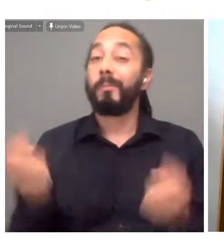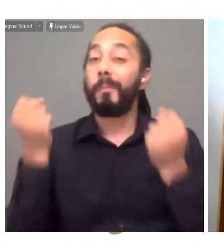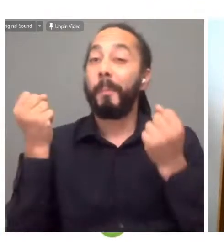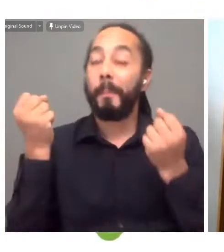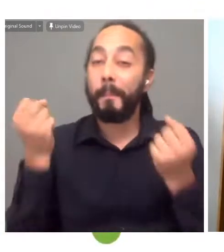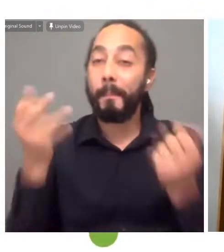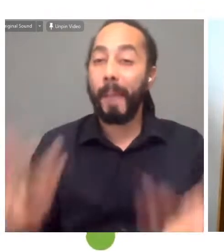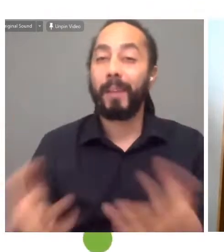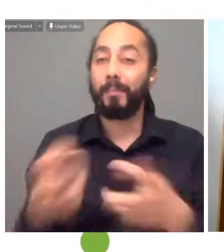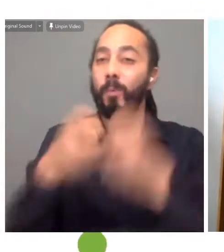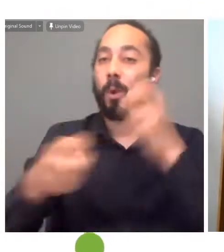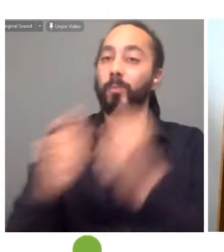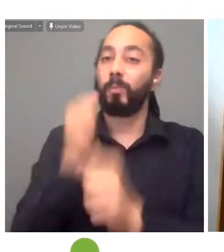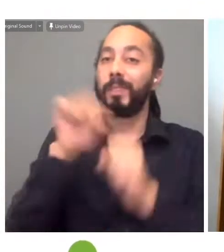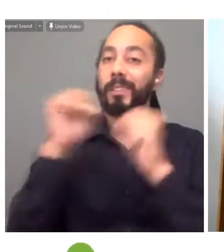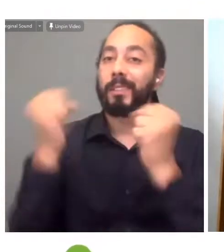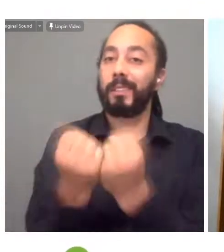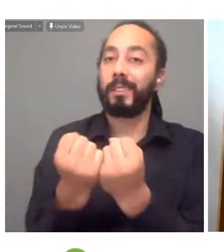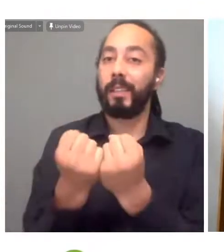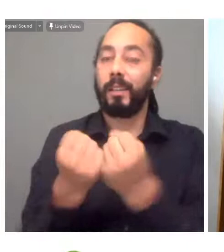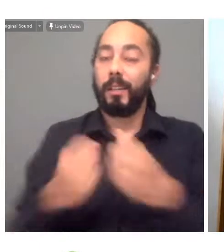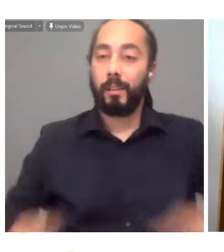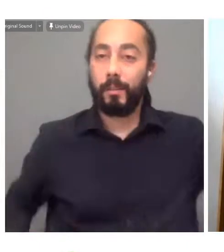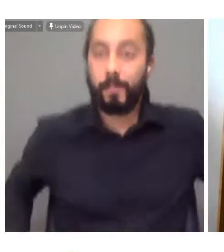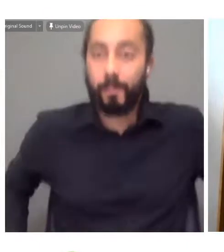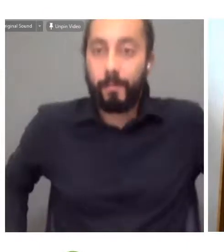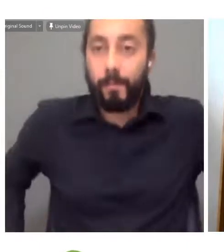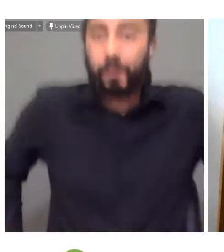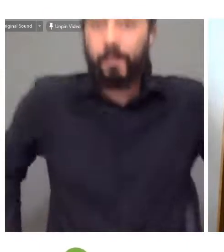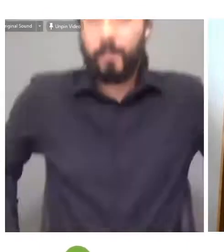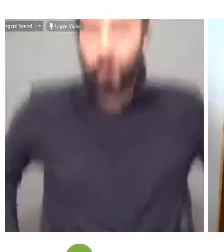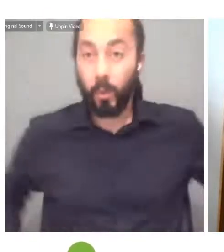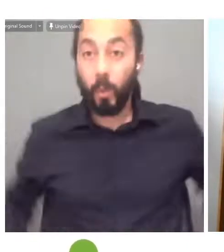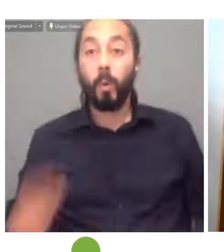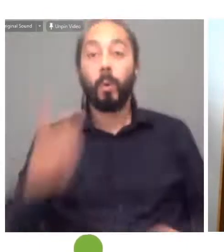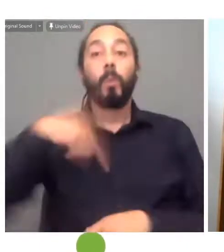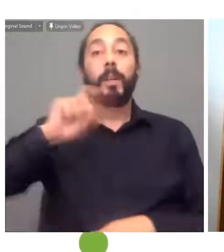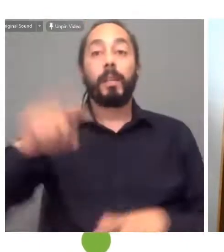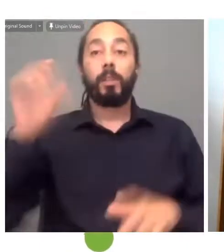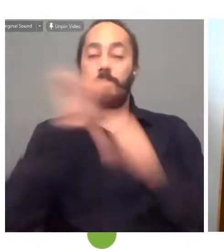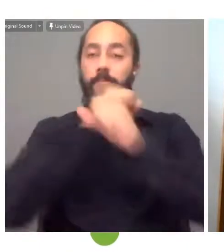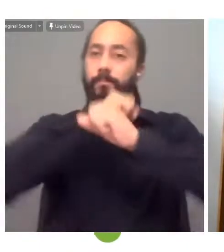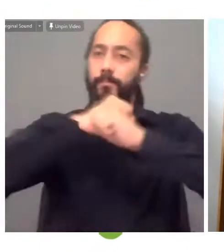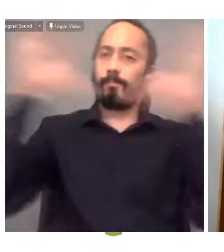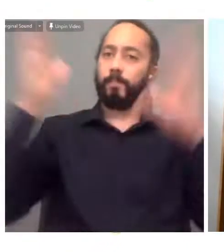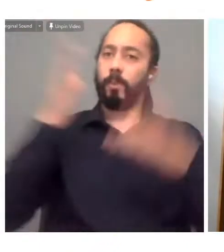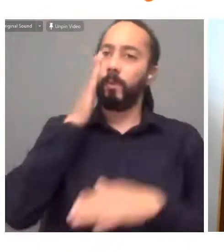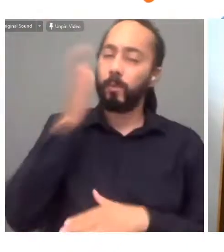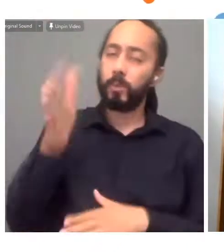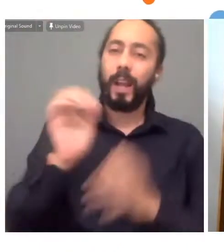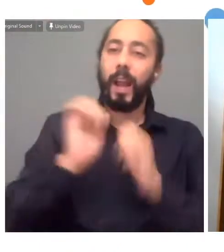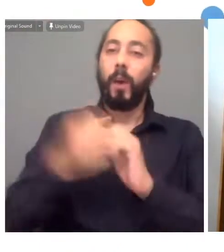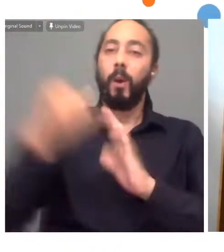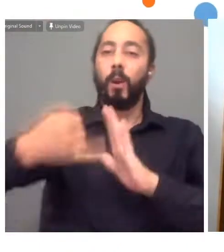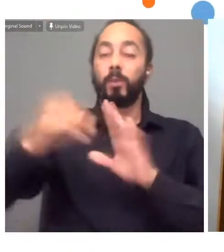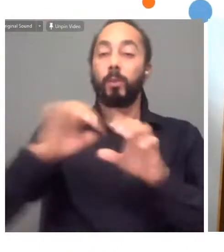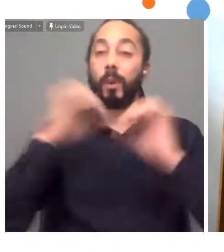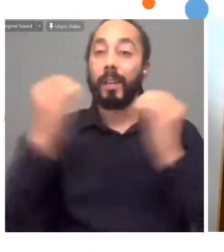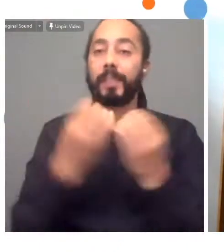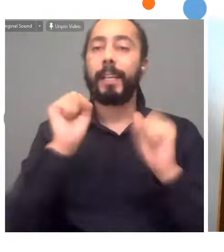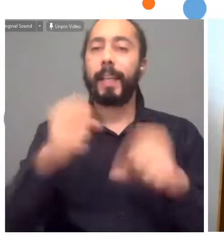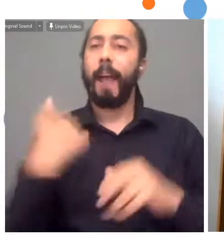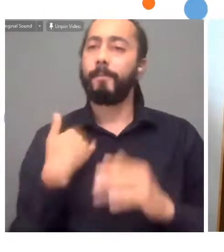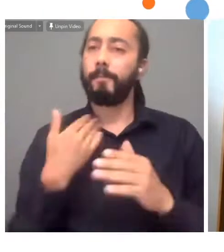slowly. We need to envision a future that gives arts organizations more stable sources of revenues and provides a better living